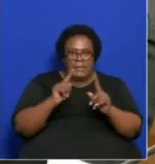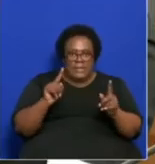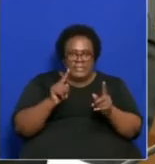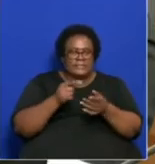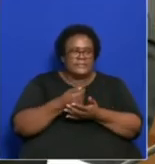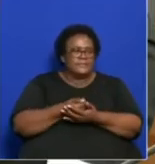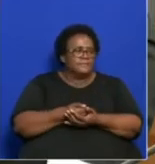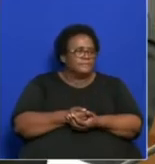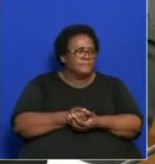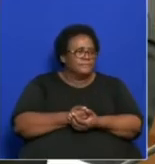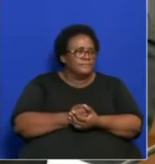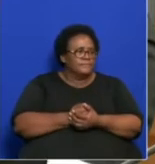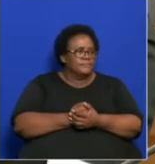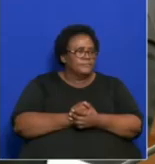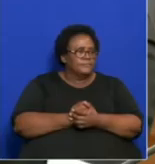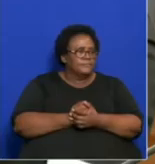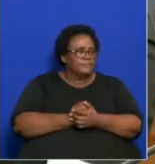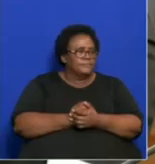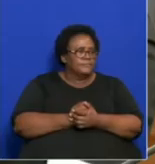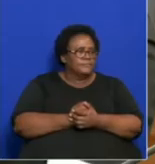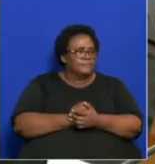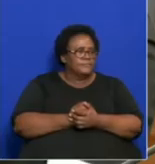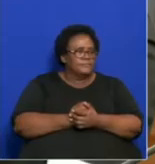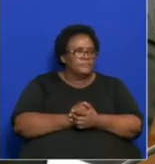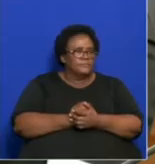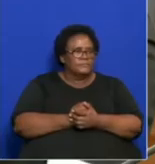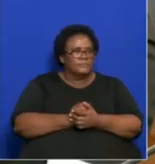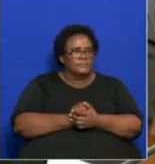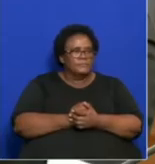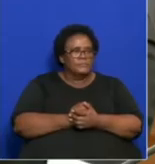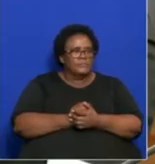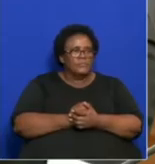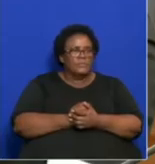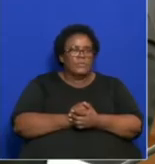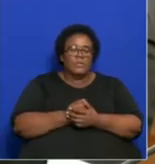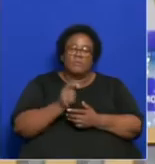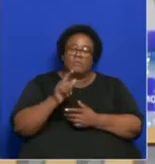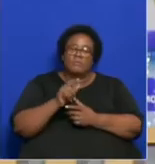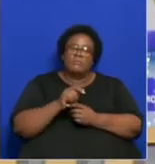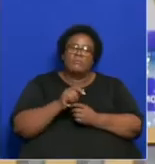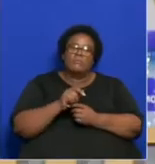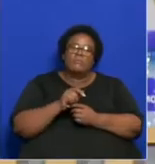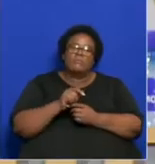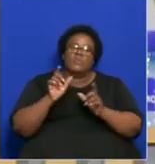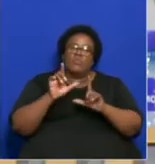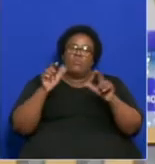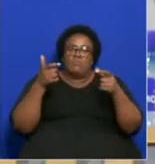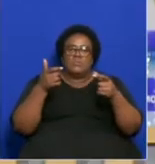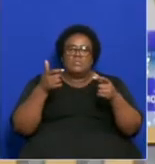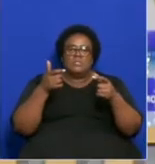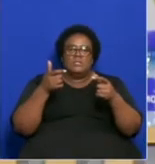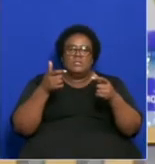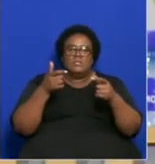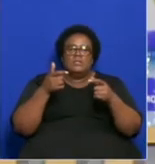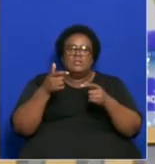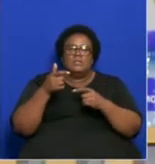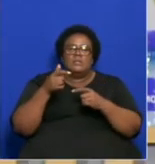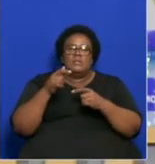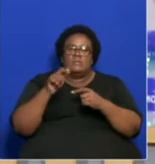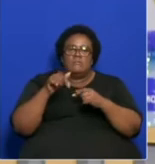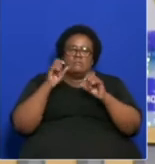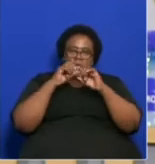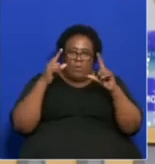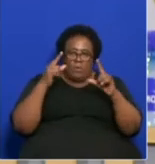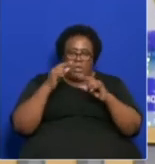let the Commission not lose sight of the fact that, I've spoken at length about